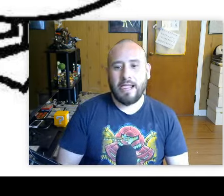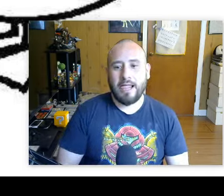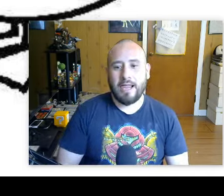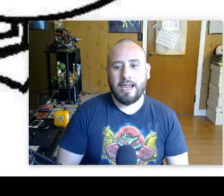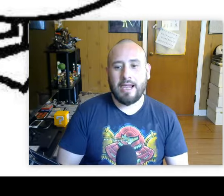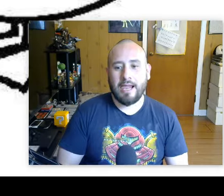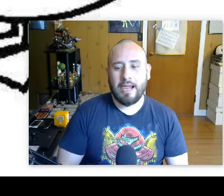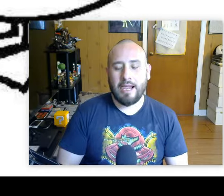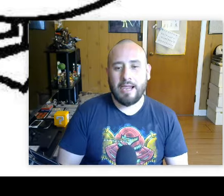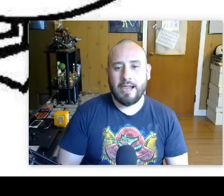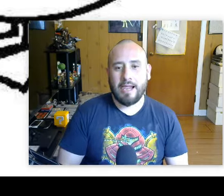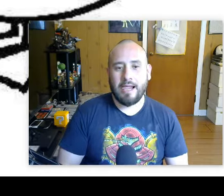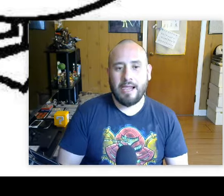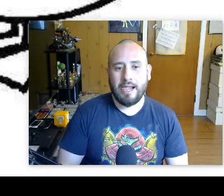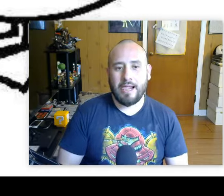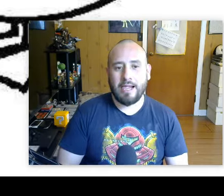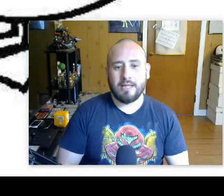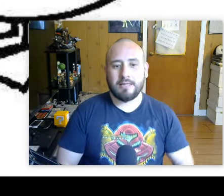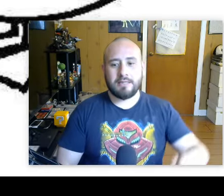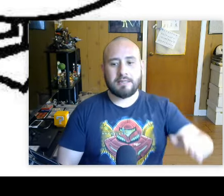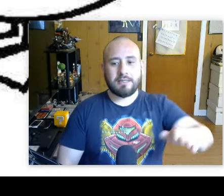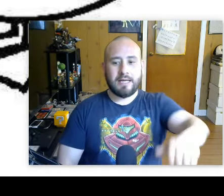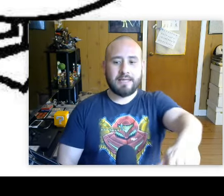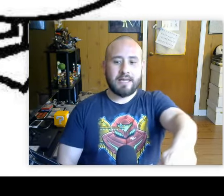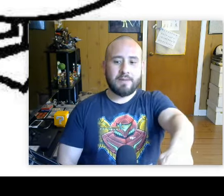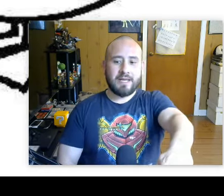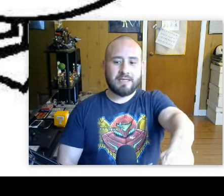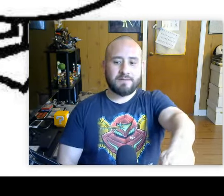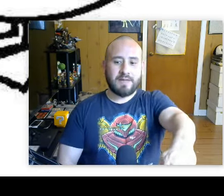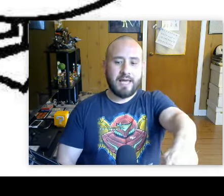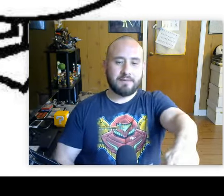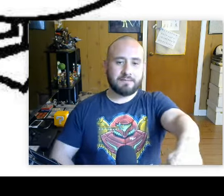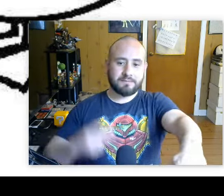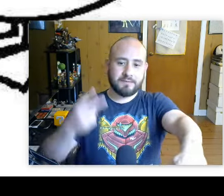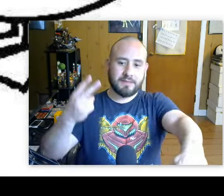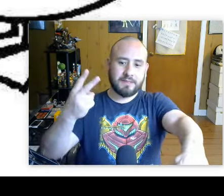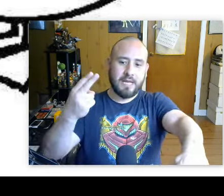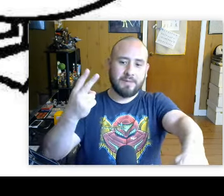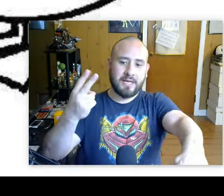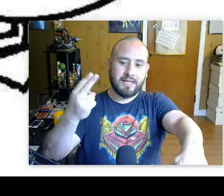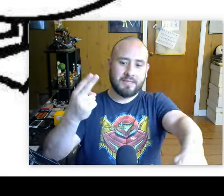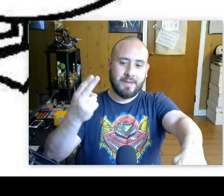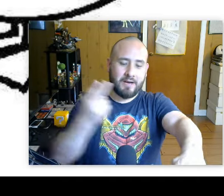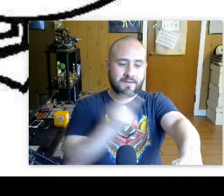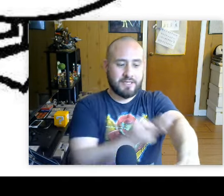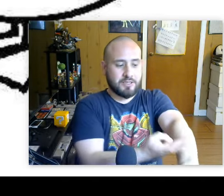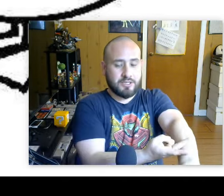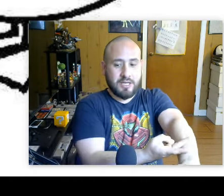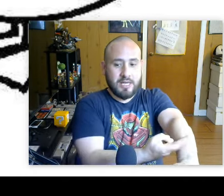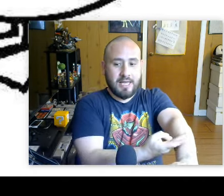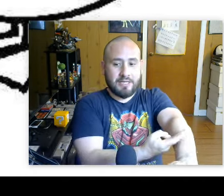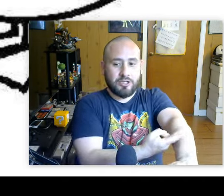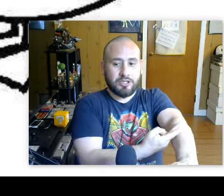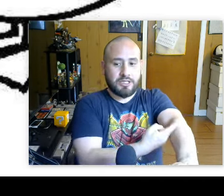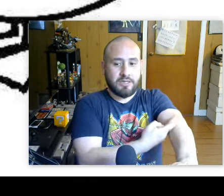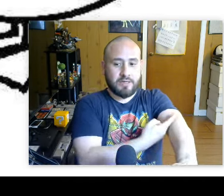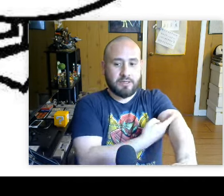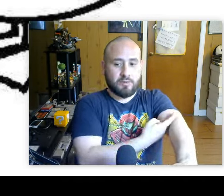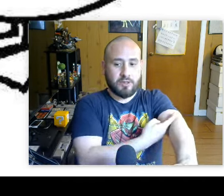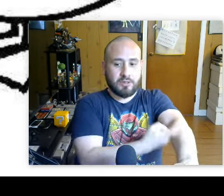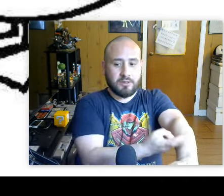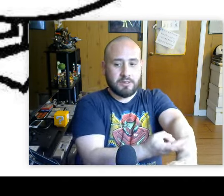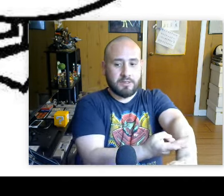Non-dominant hand is flat. Dominant hand is a pair of scissors, and you're